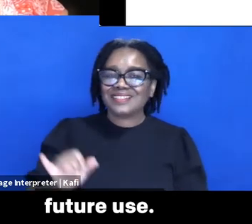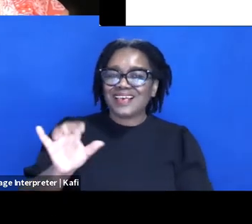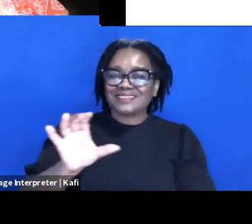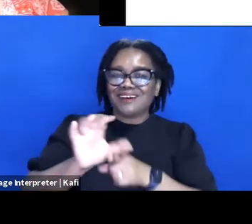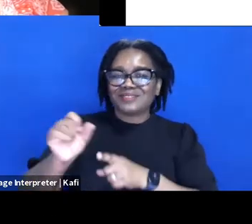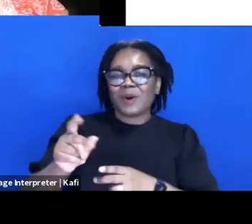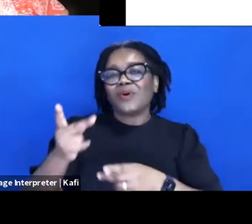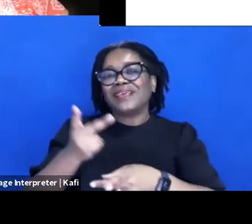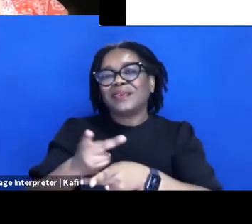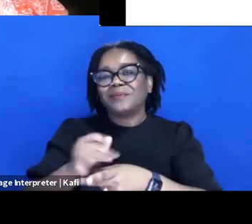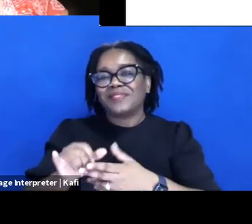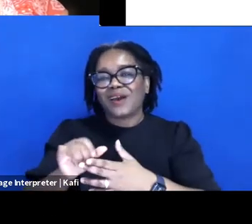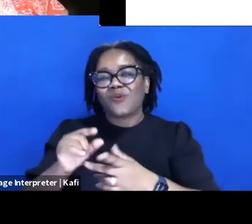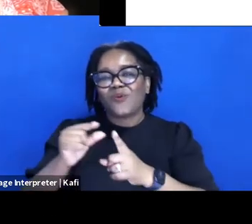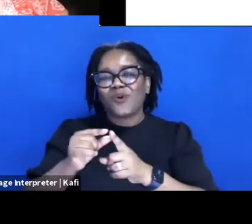use.